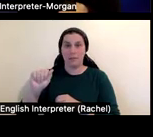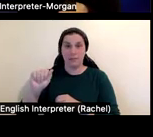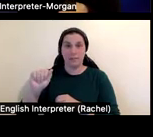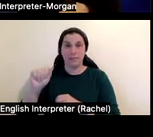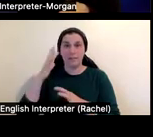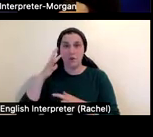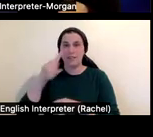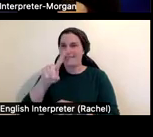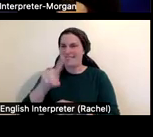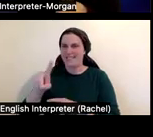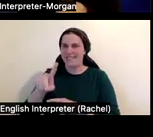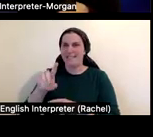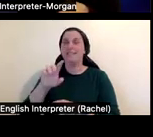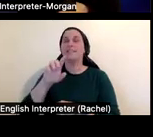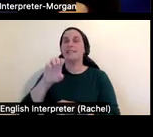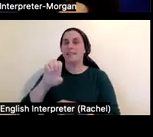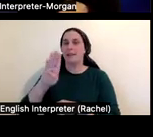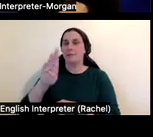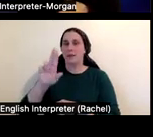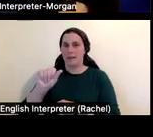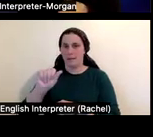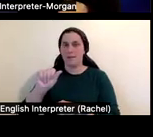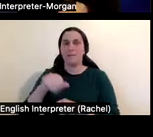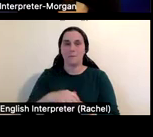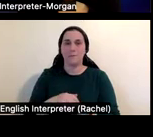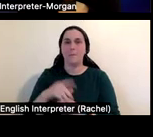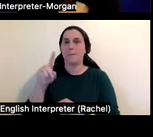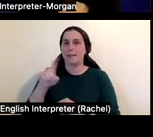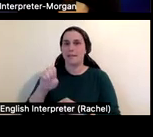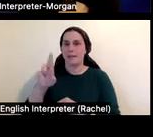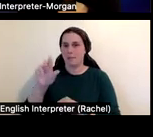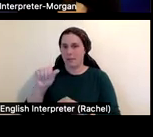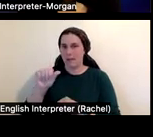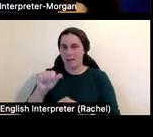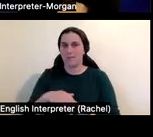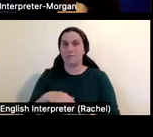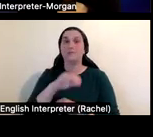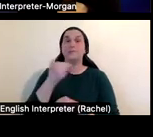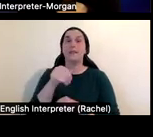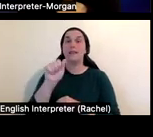Zebra. Zebra. Zebra. Zebra. Jaguar.